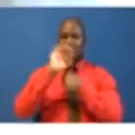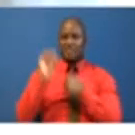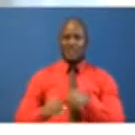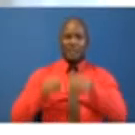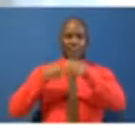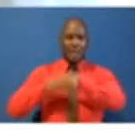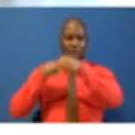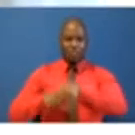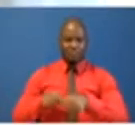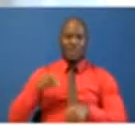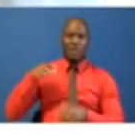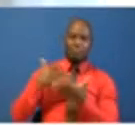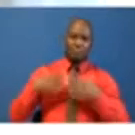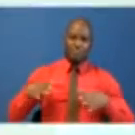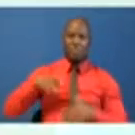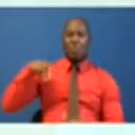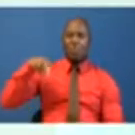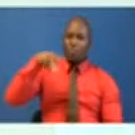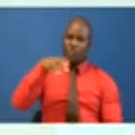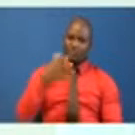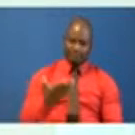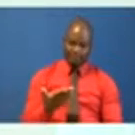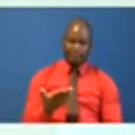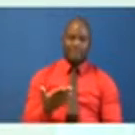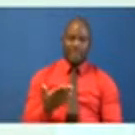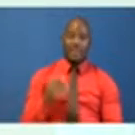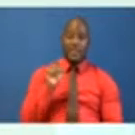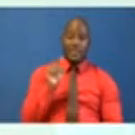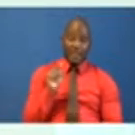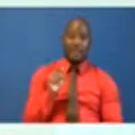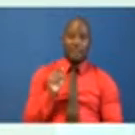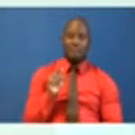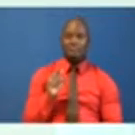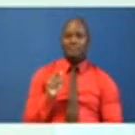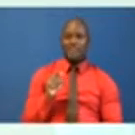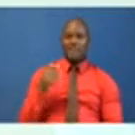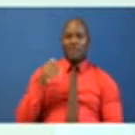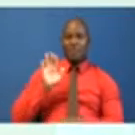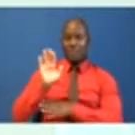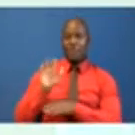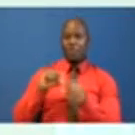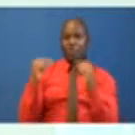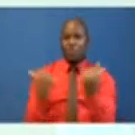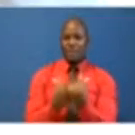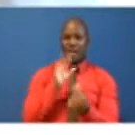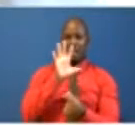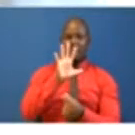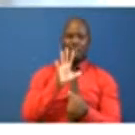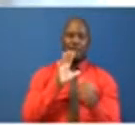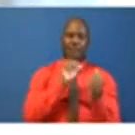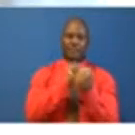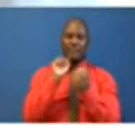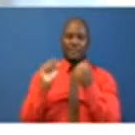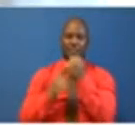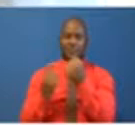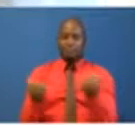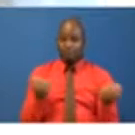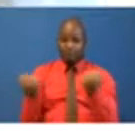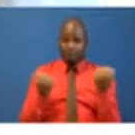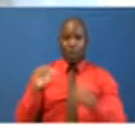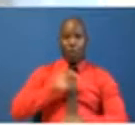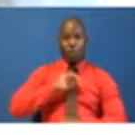tattoos and and walking that you belong to just 15 to 16 that drive